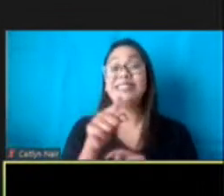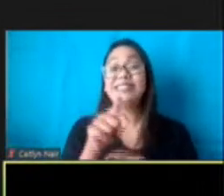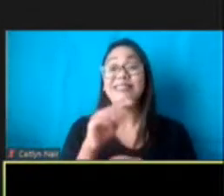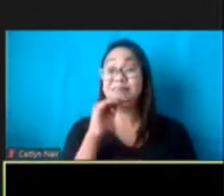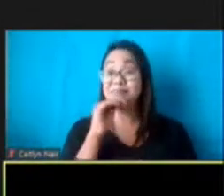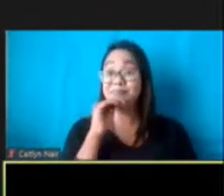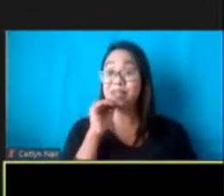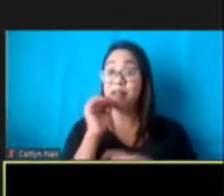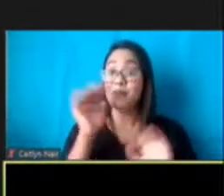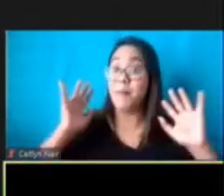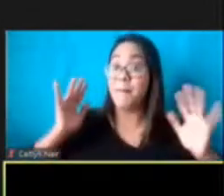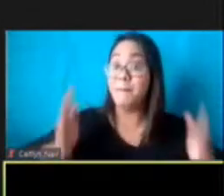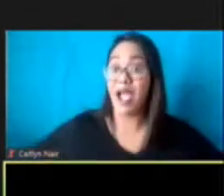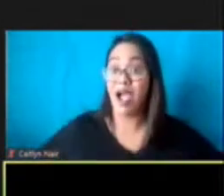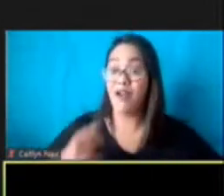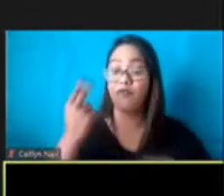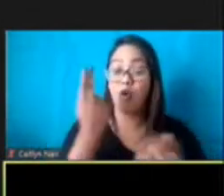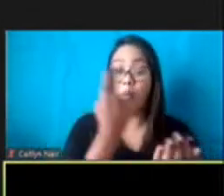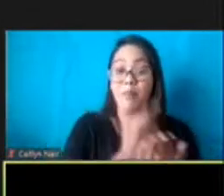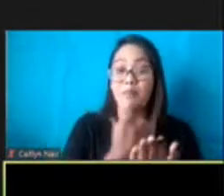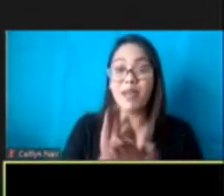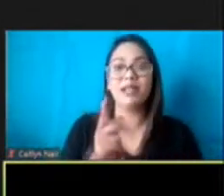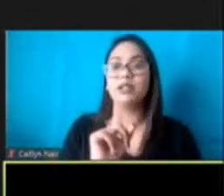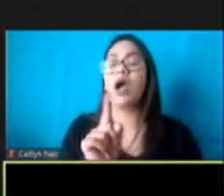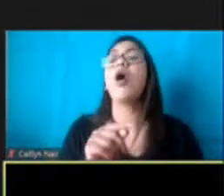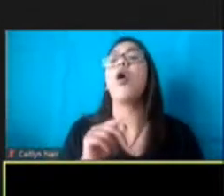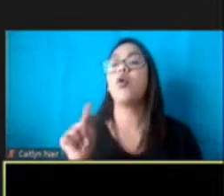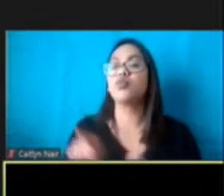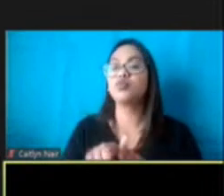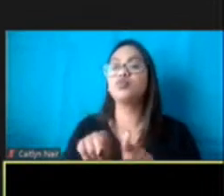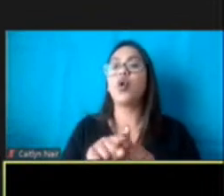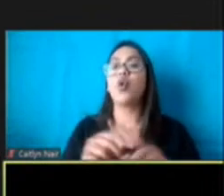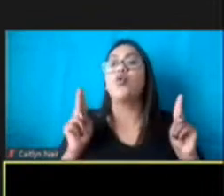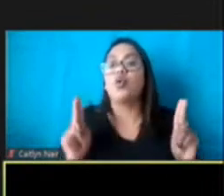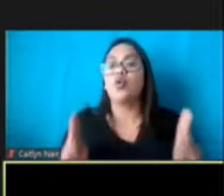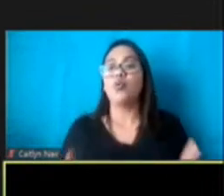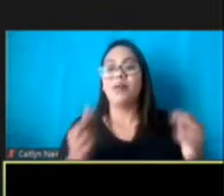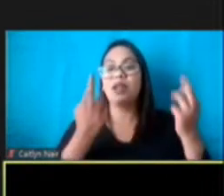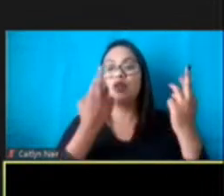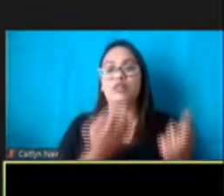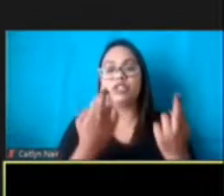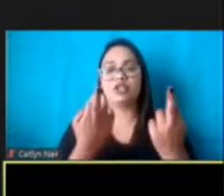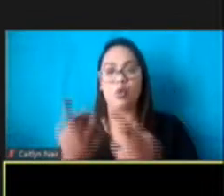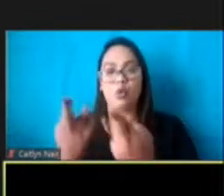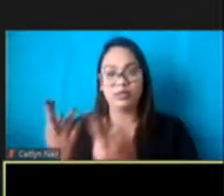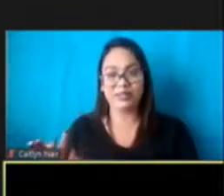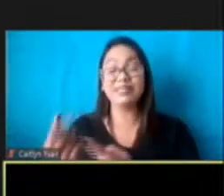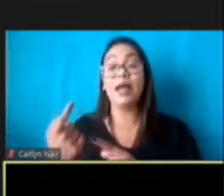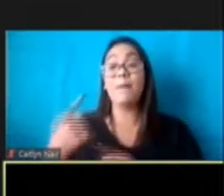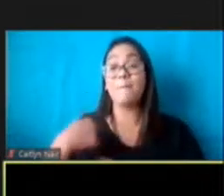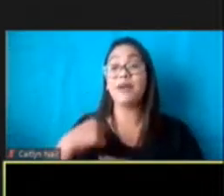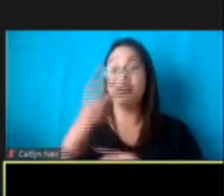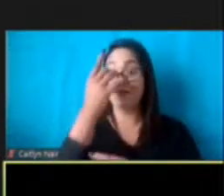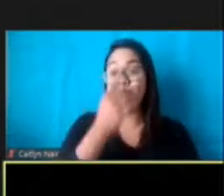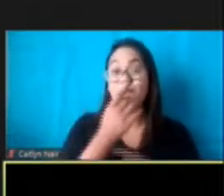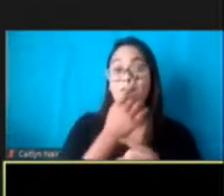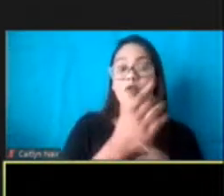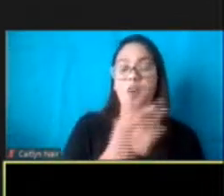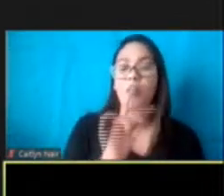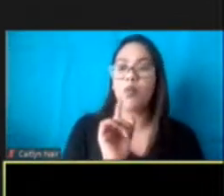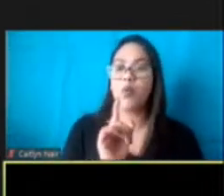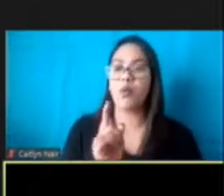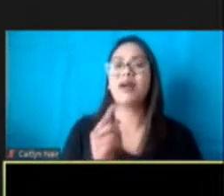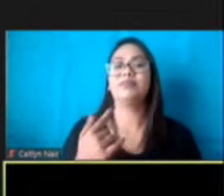the beds themselves, but also the human resources. What we should mention, however, is that we're worried about the fact that even